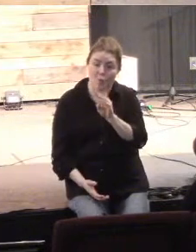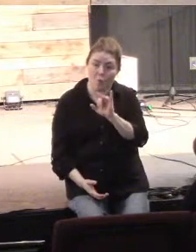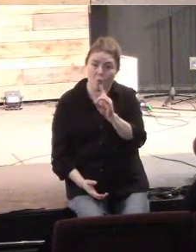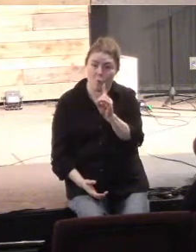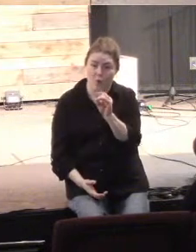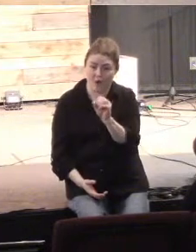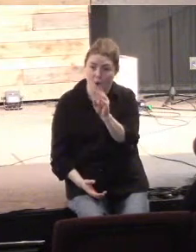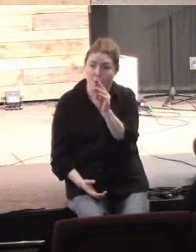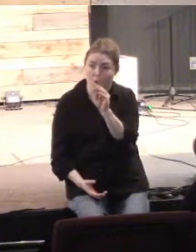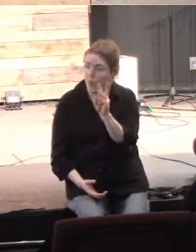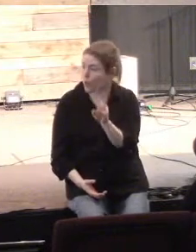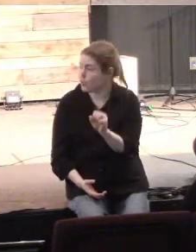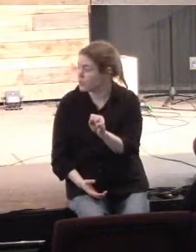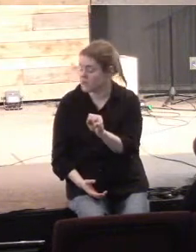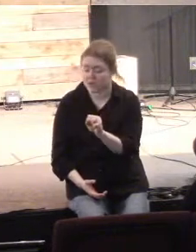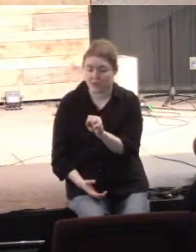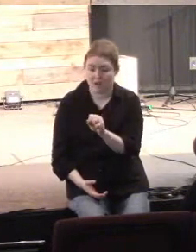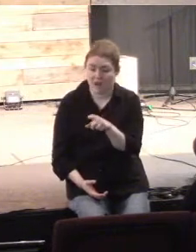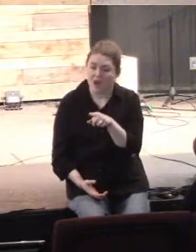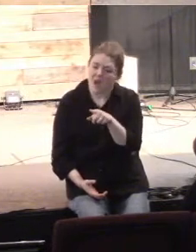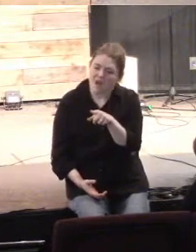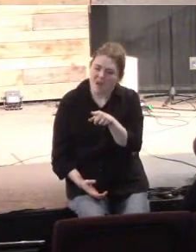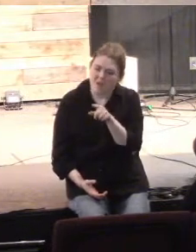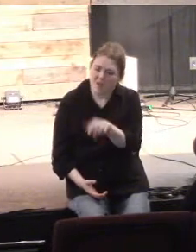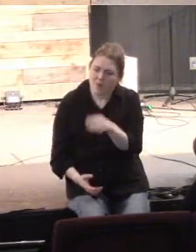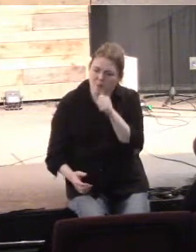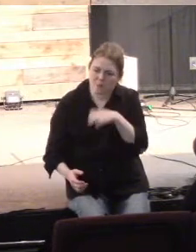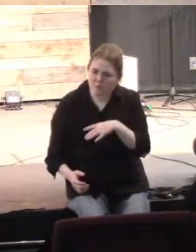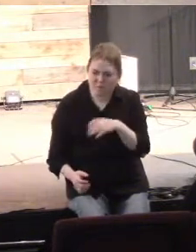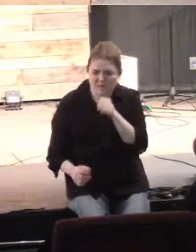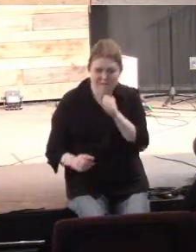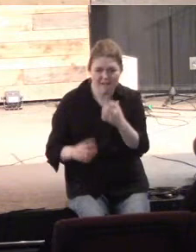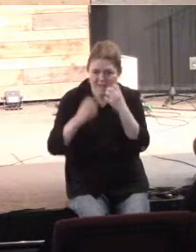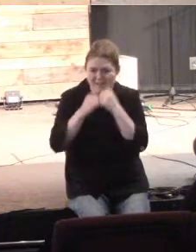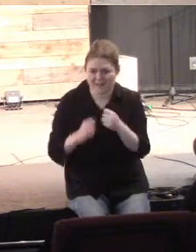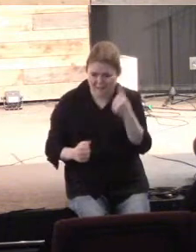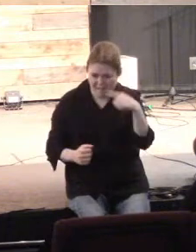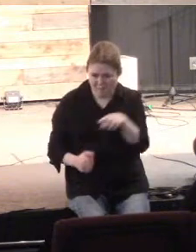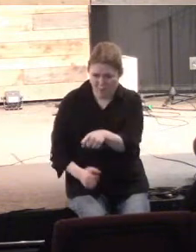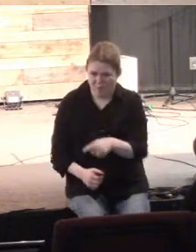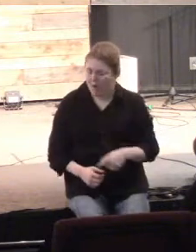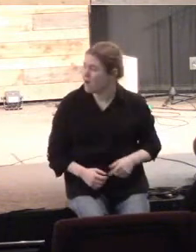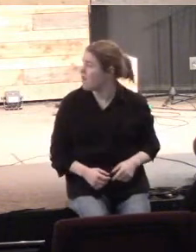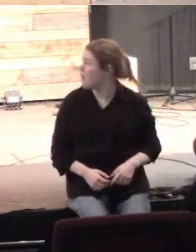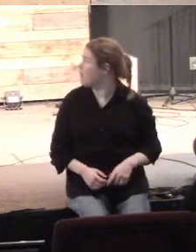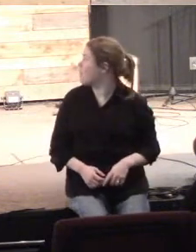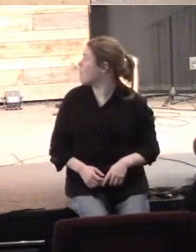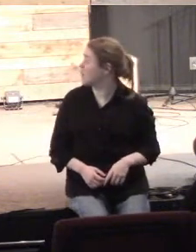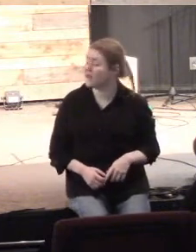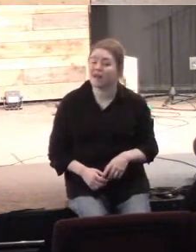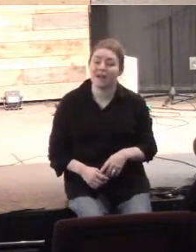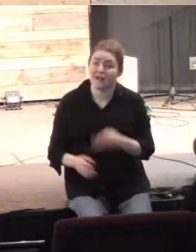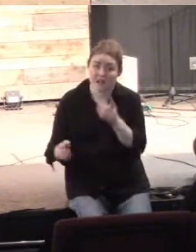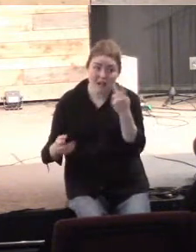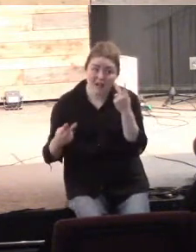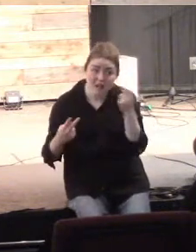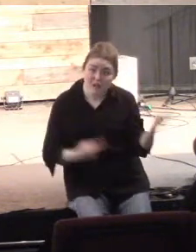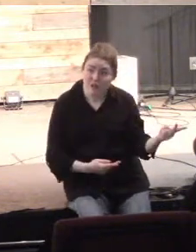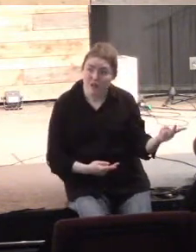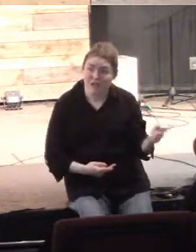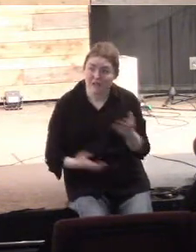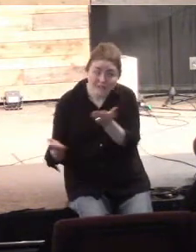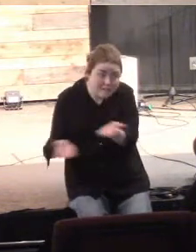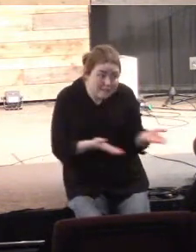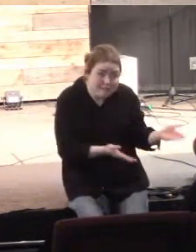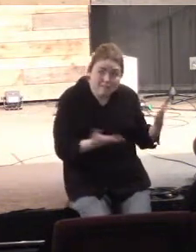those that are the least cared about. He calls them the widows, and he says to them, look, here she is. And